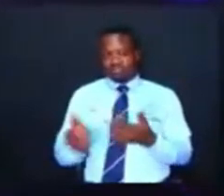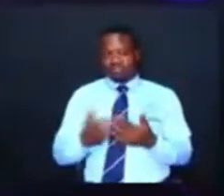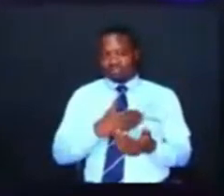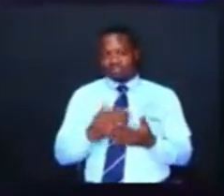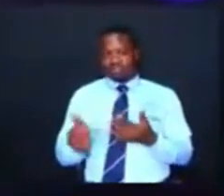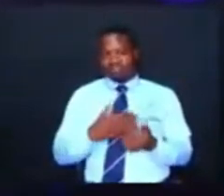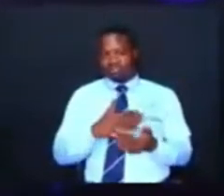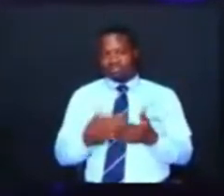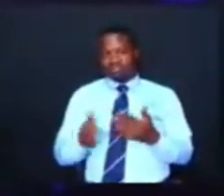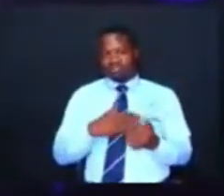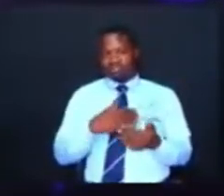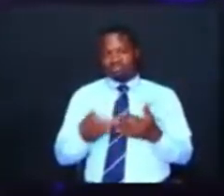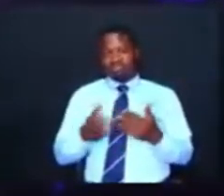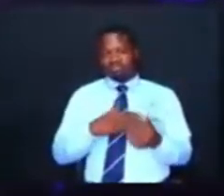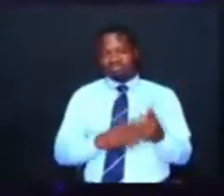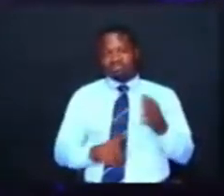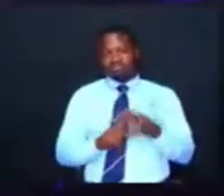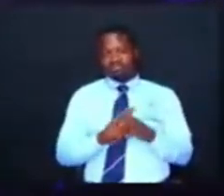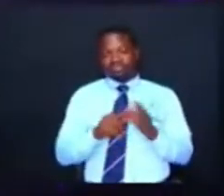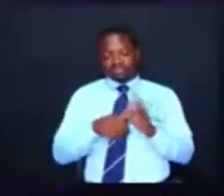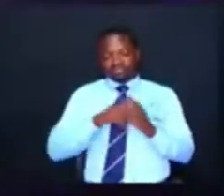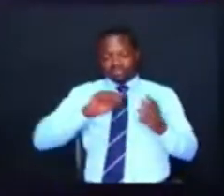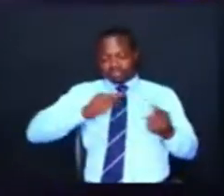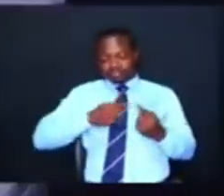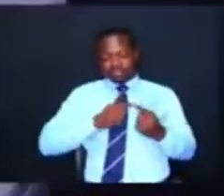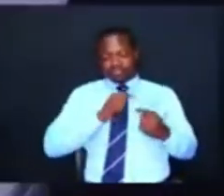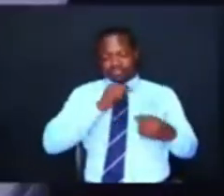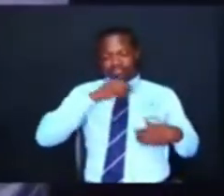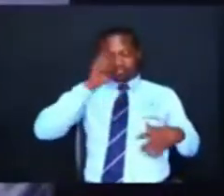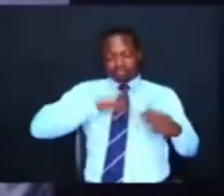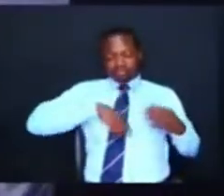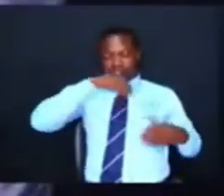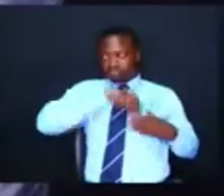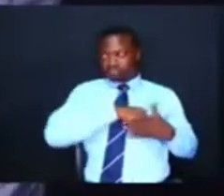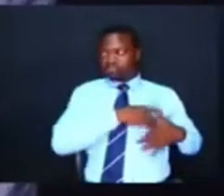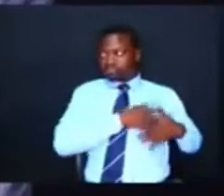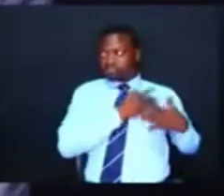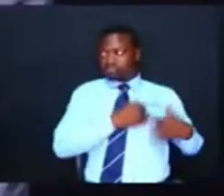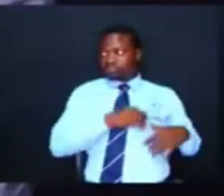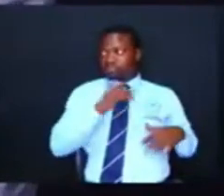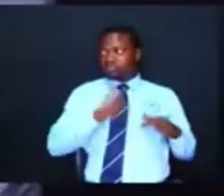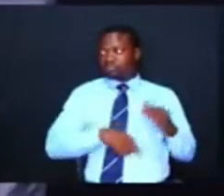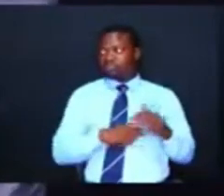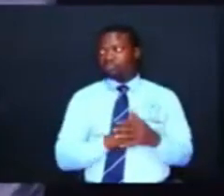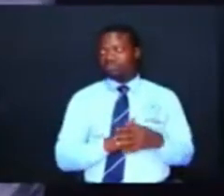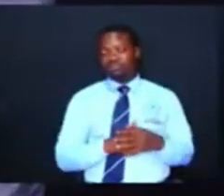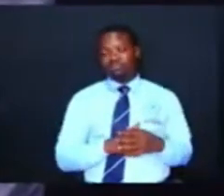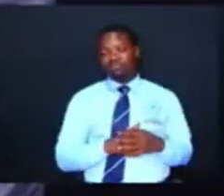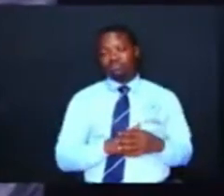encounter bitterness cannot enter. Ah kusi se emfa ho ene Now,